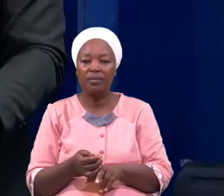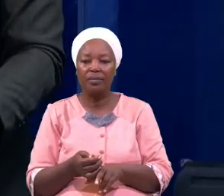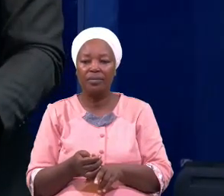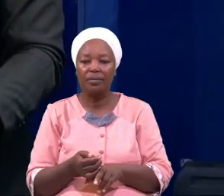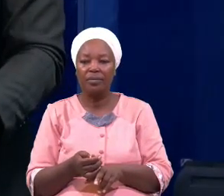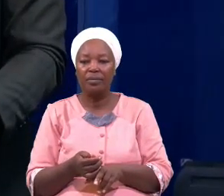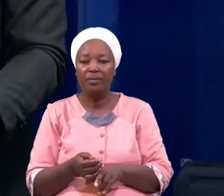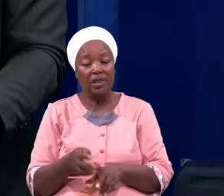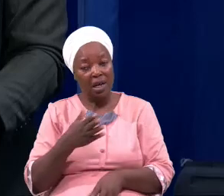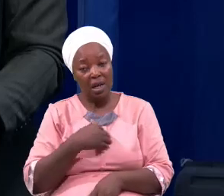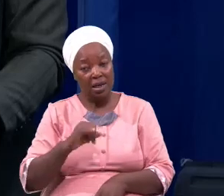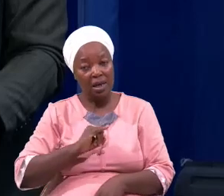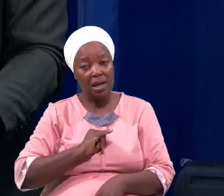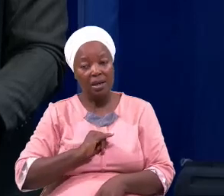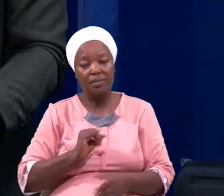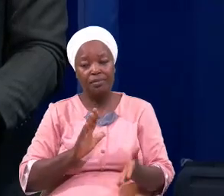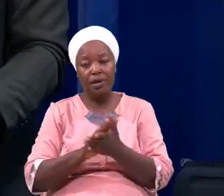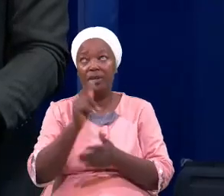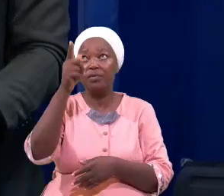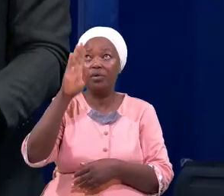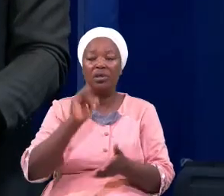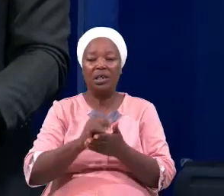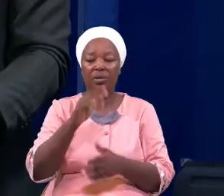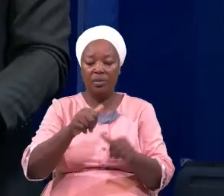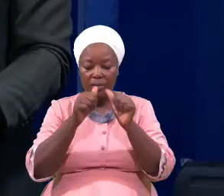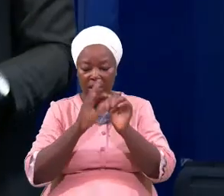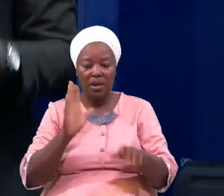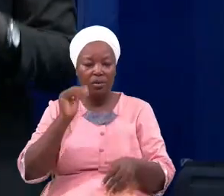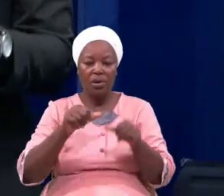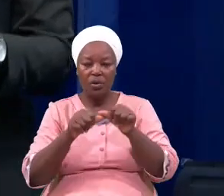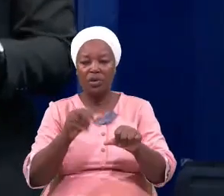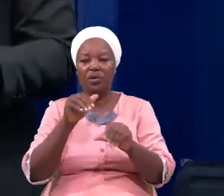And I believe, God, your blessings will continue.